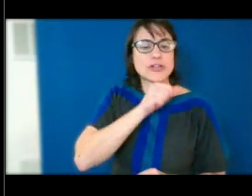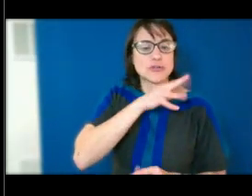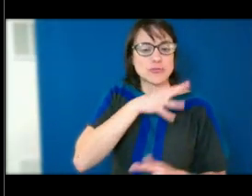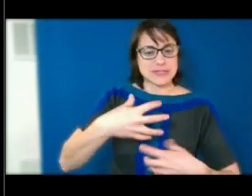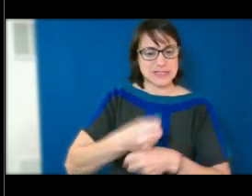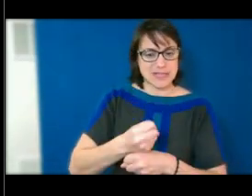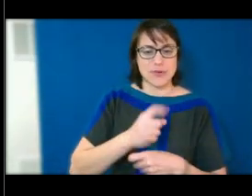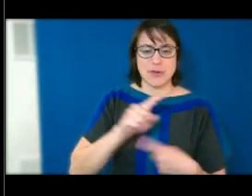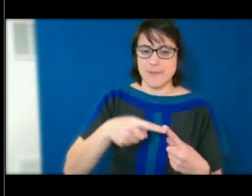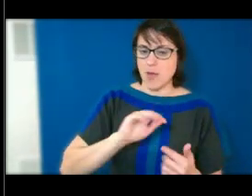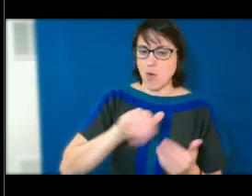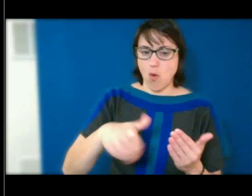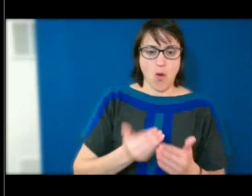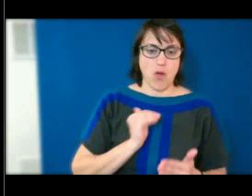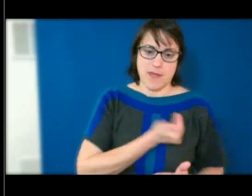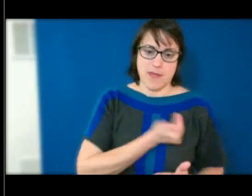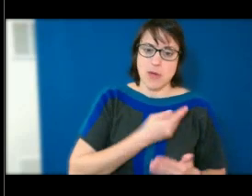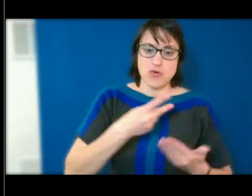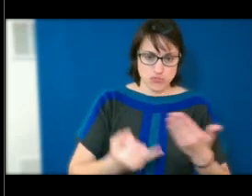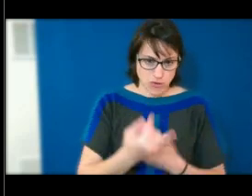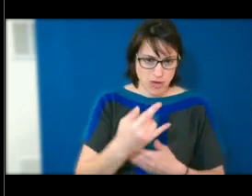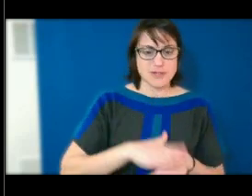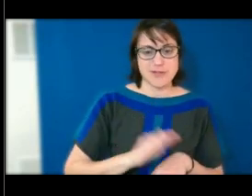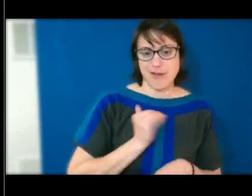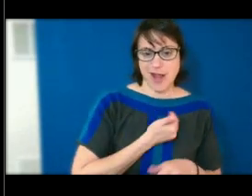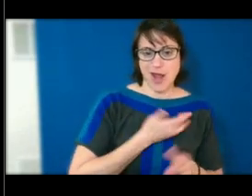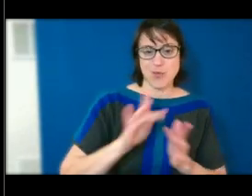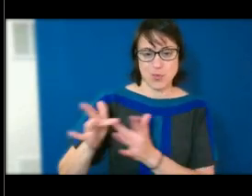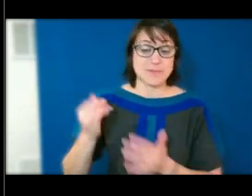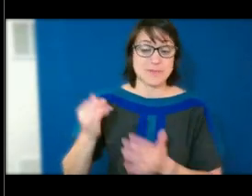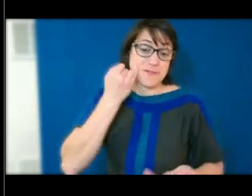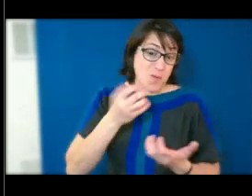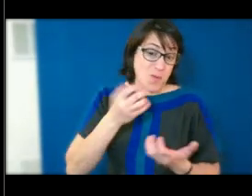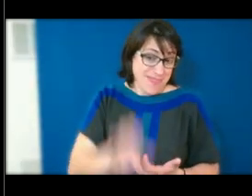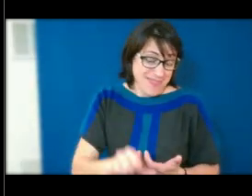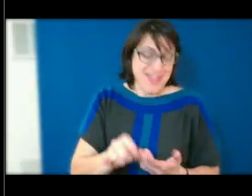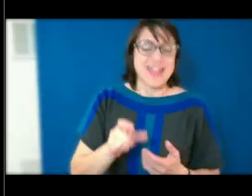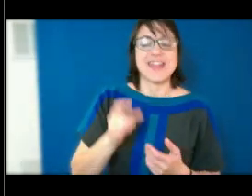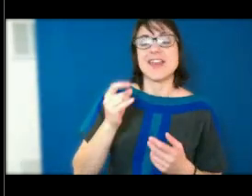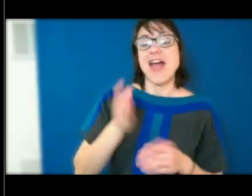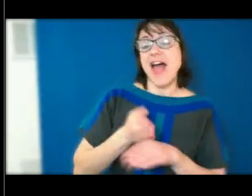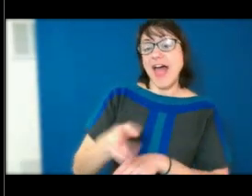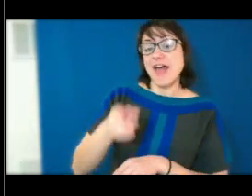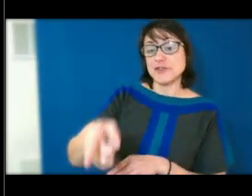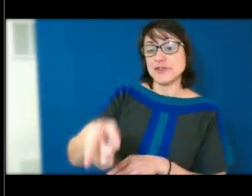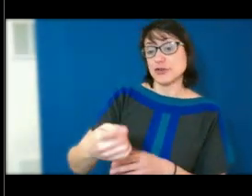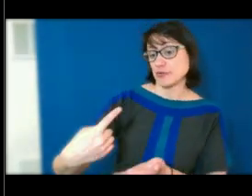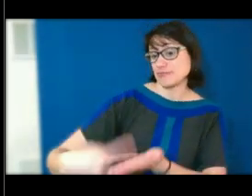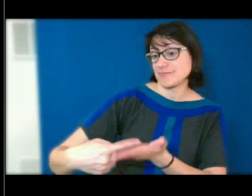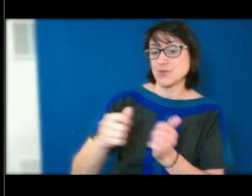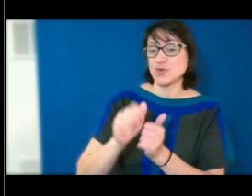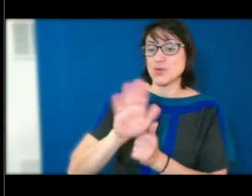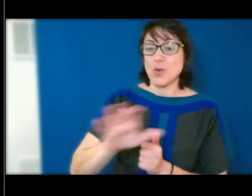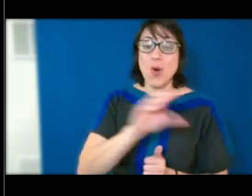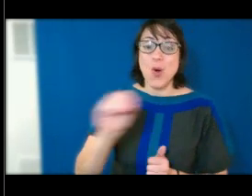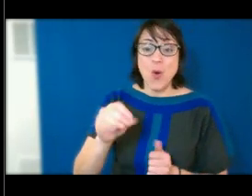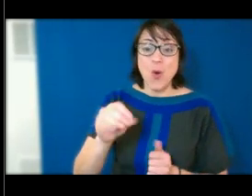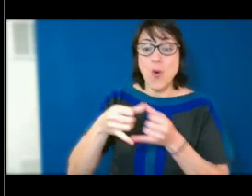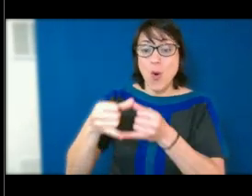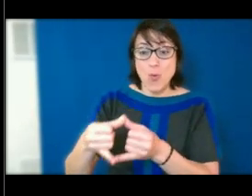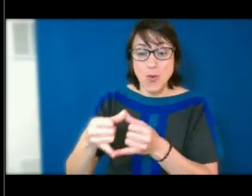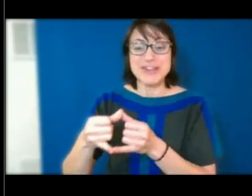website, in case you ever want that after talking with your wonderful co-awardees this week. I don't know if anyone